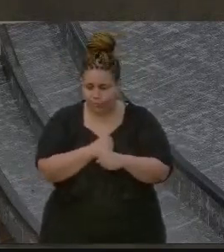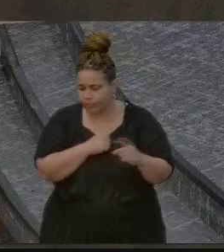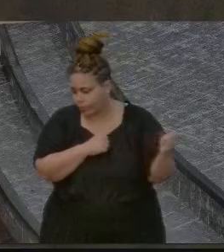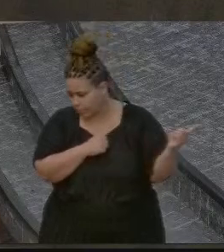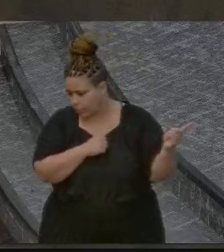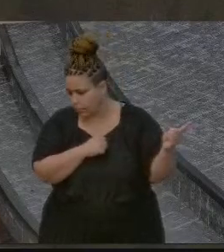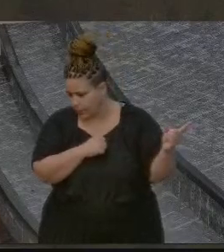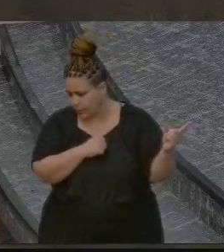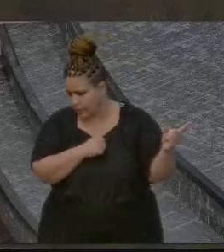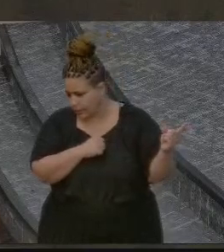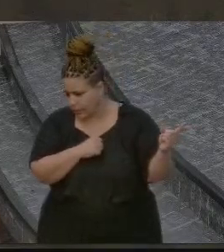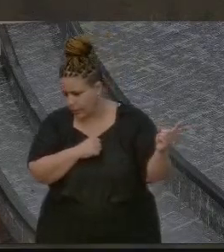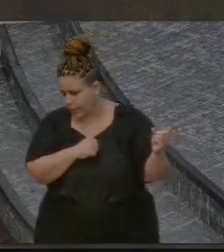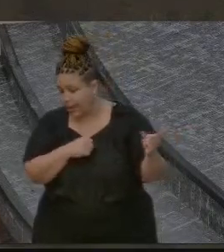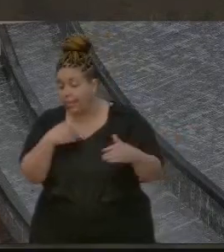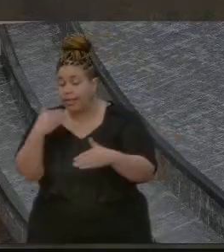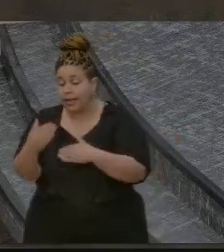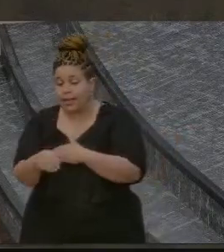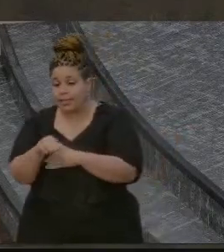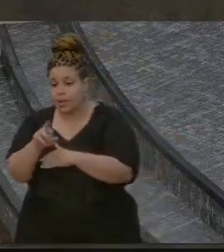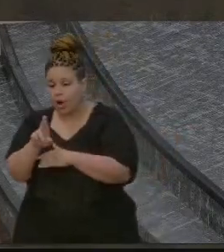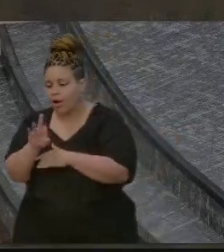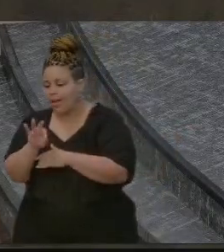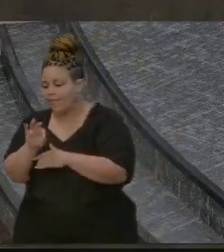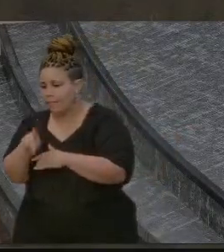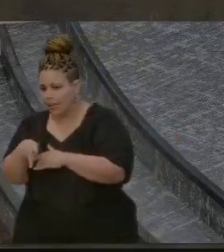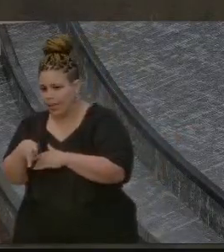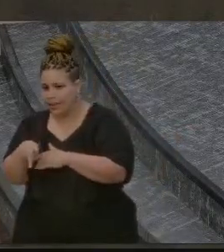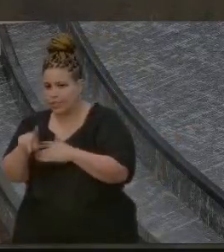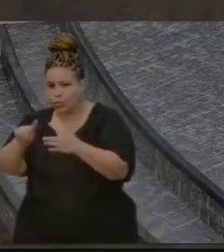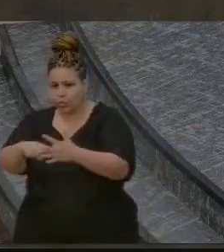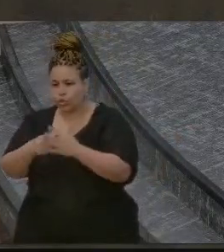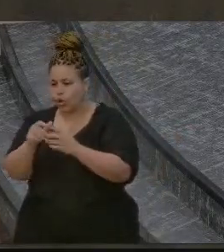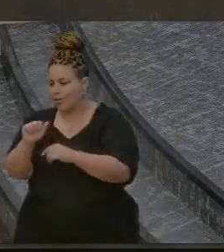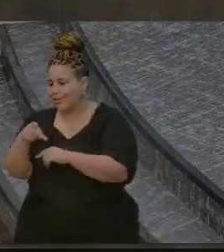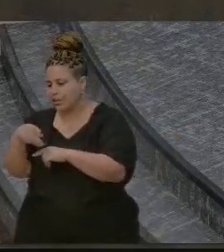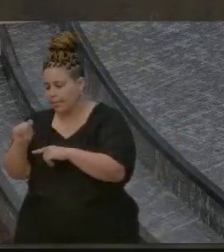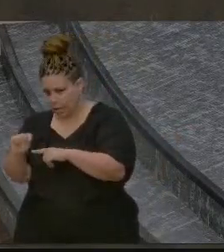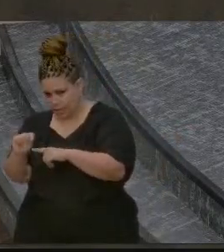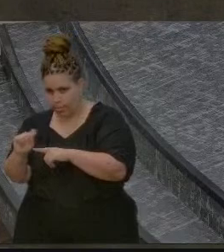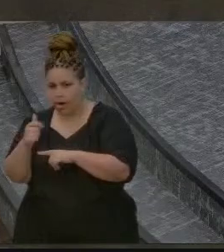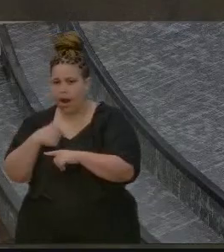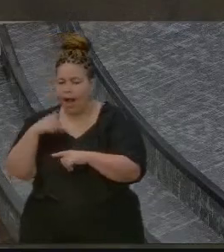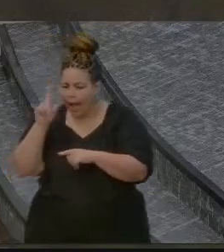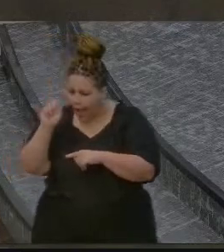round of RFPs opens in September. Because I checked on that with Ms. Elder.